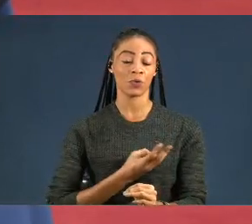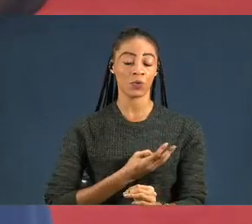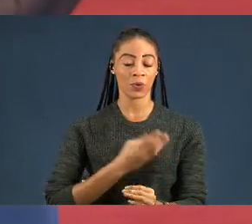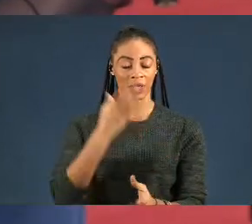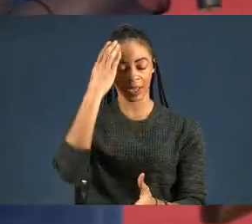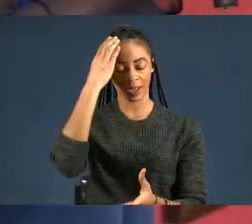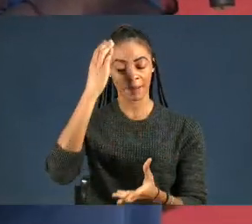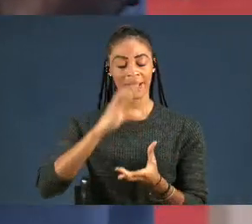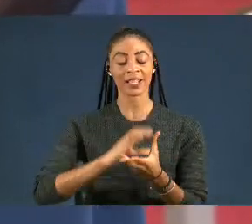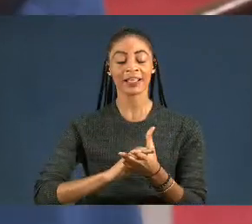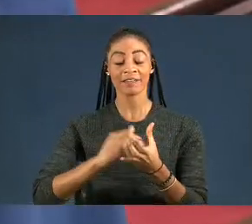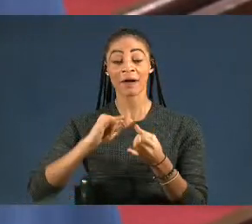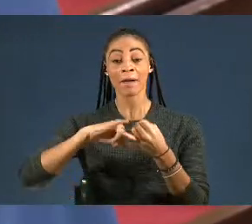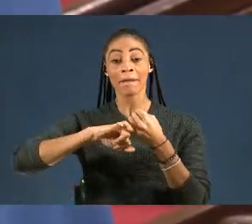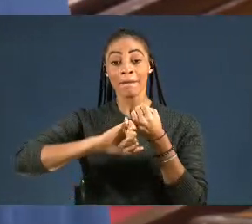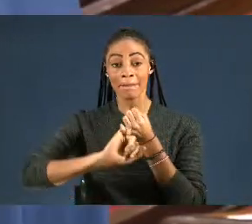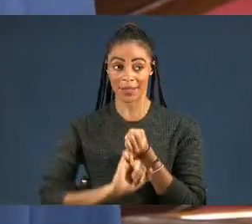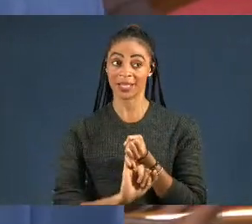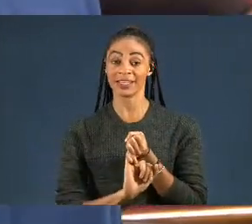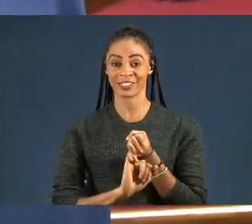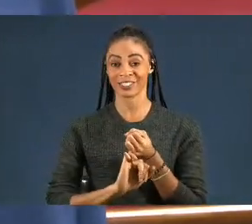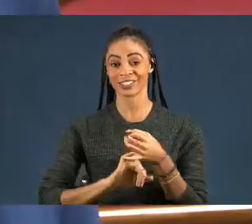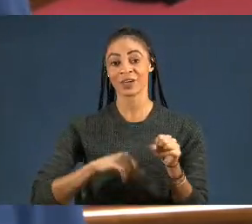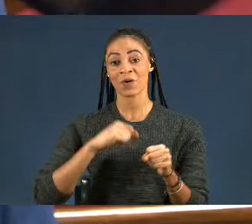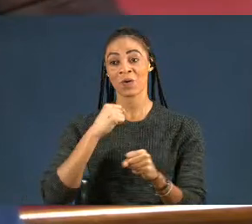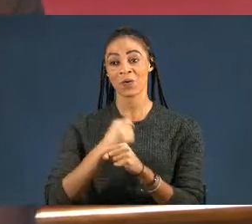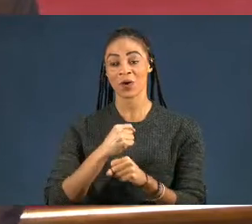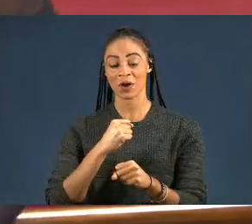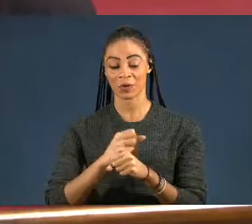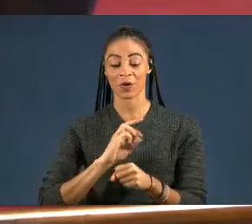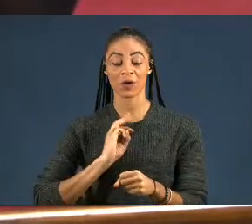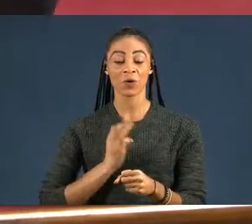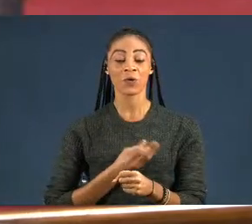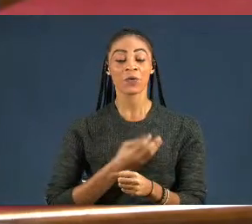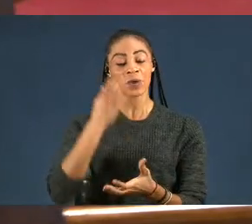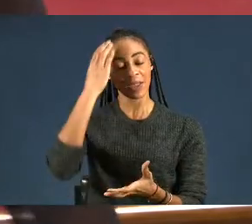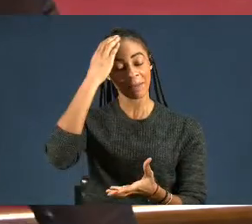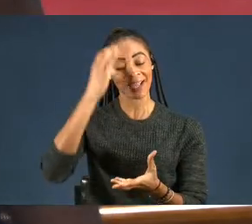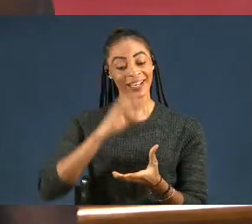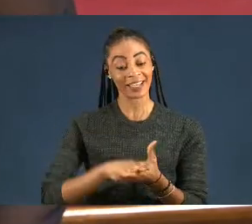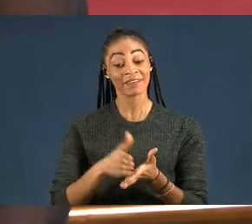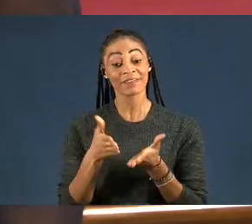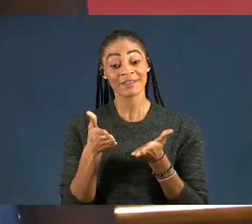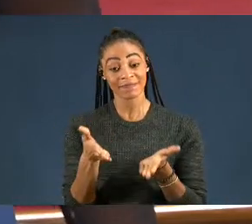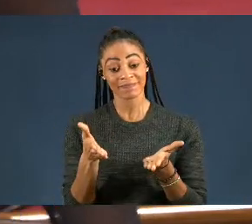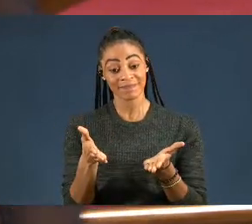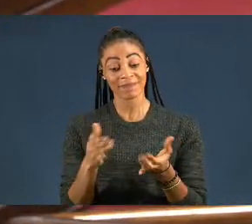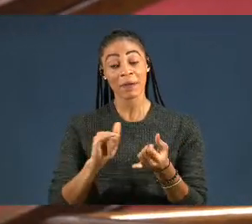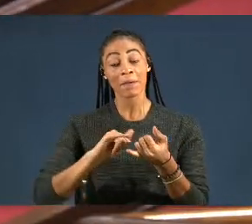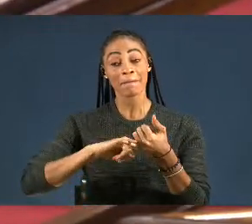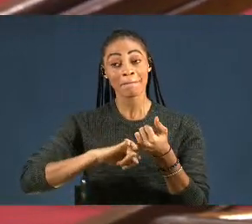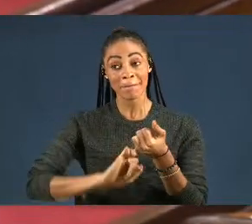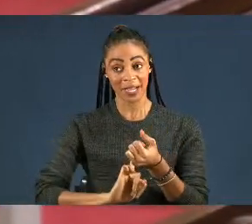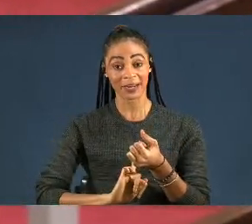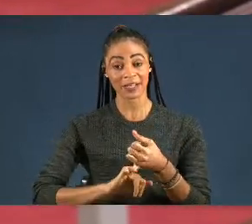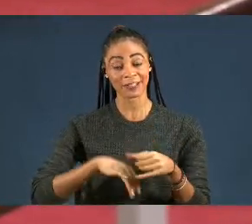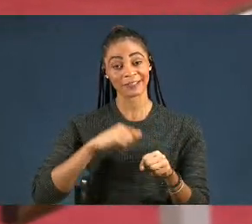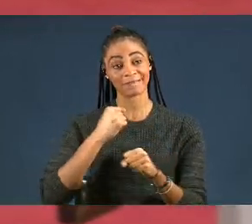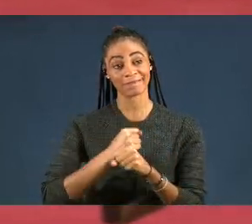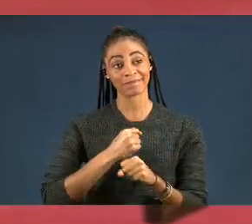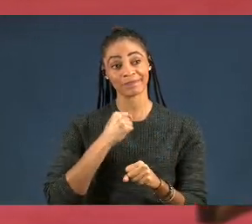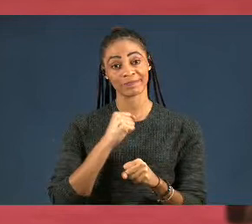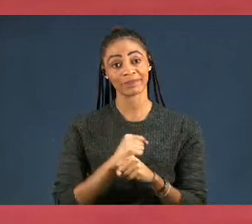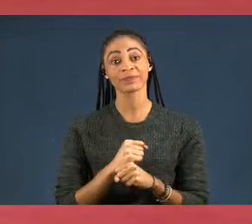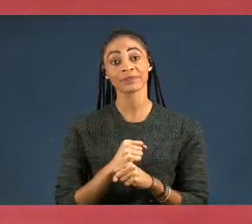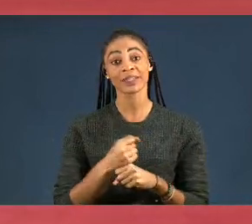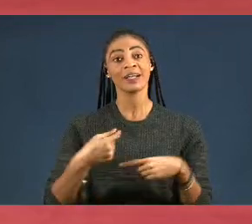marriage is work. We believe that you must work. It is work. Marriage is work. But we